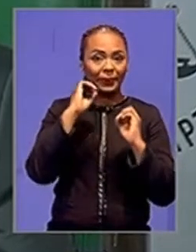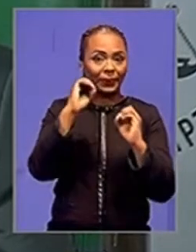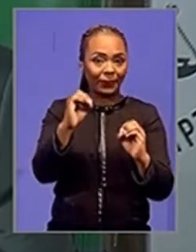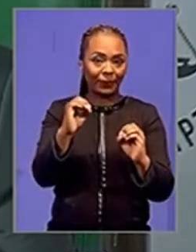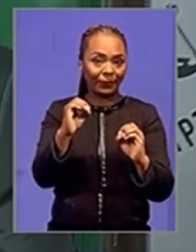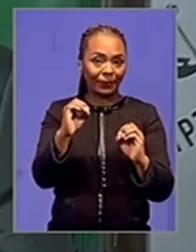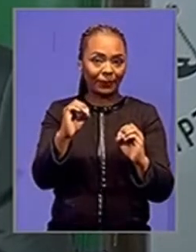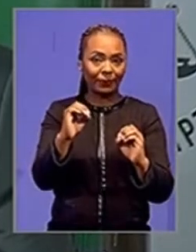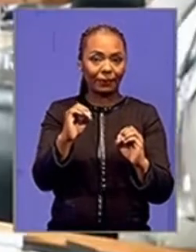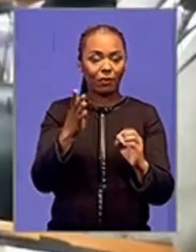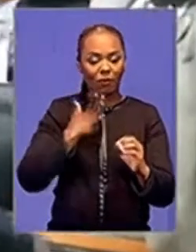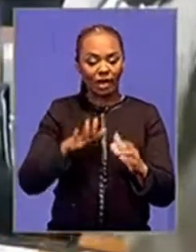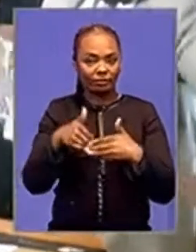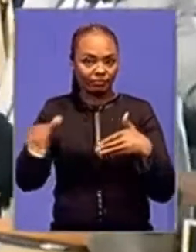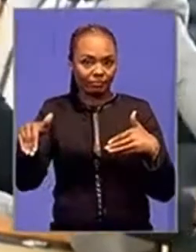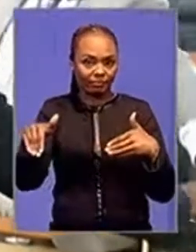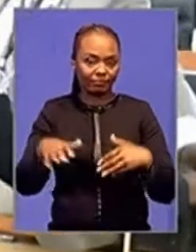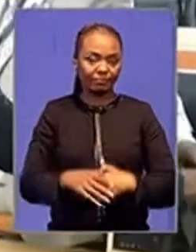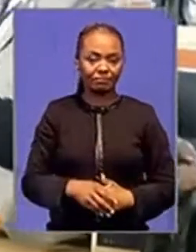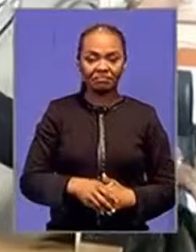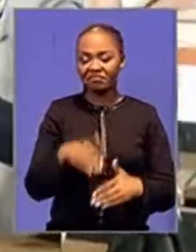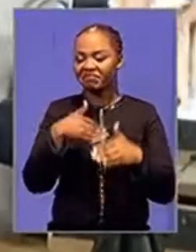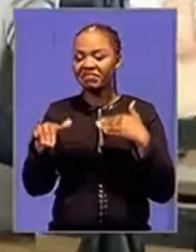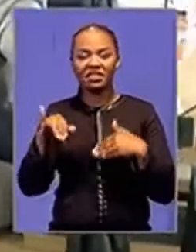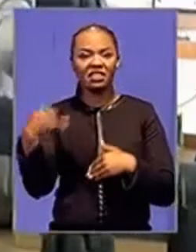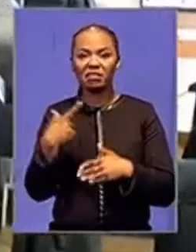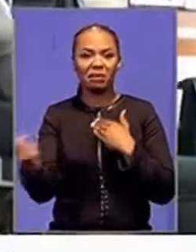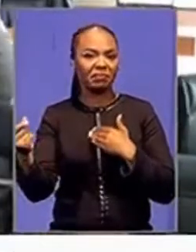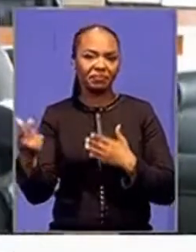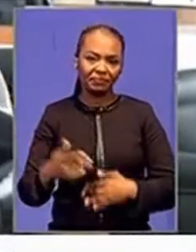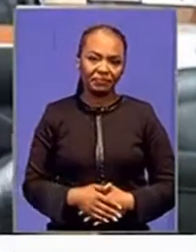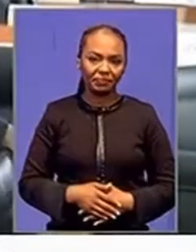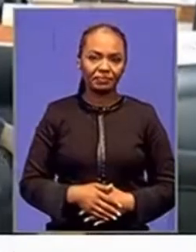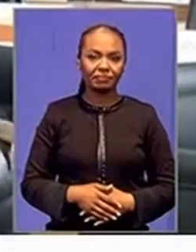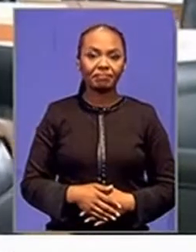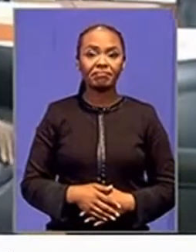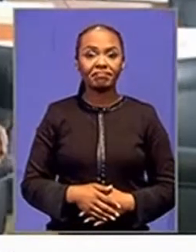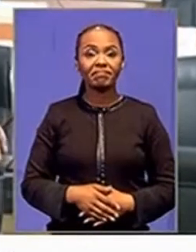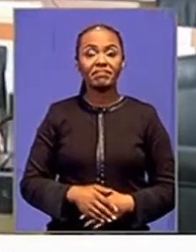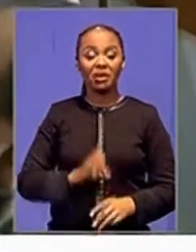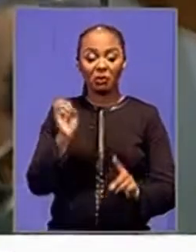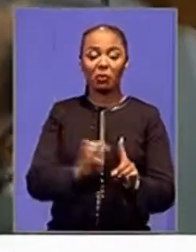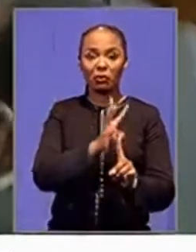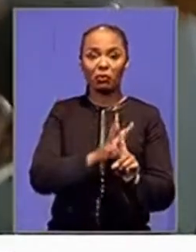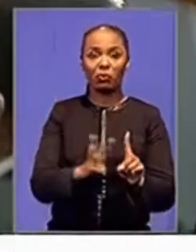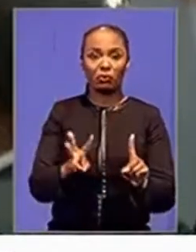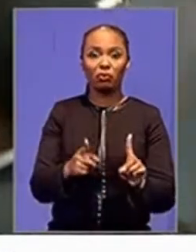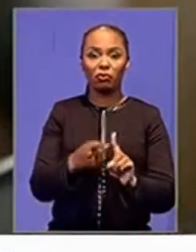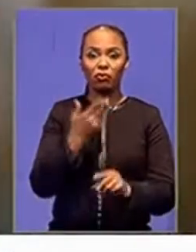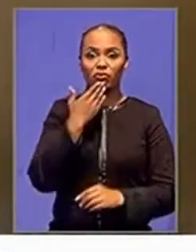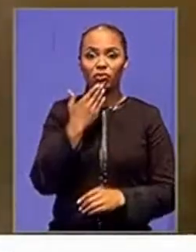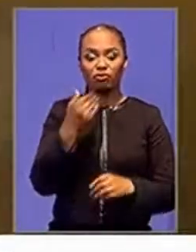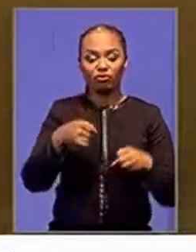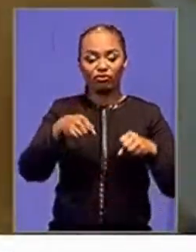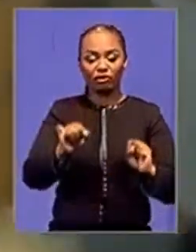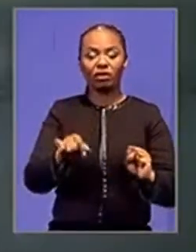to be excused. Mantswe ana a bohale a tletseng kgalefo ke aneng a tswa molomong wa modulasetulo wa komishene e